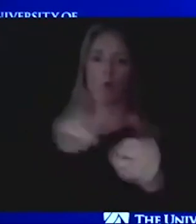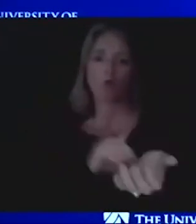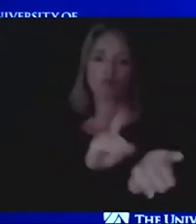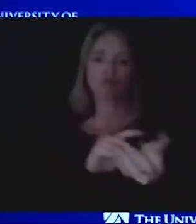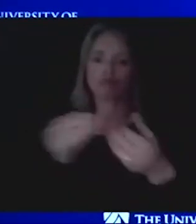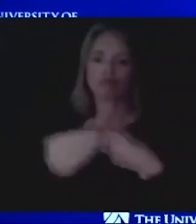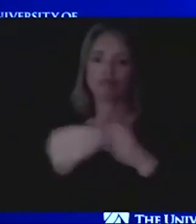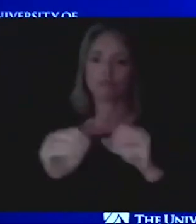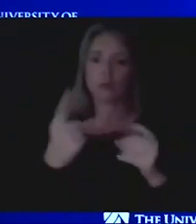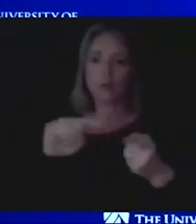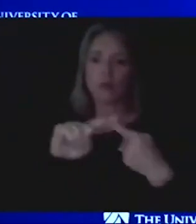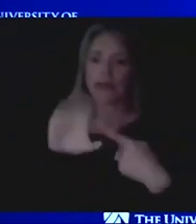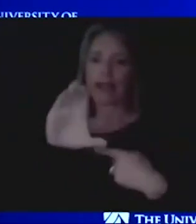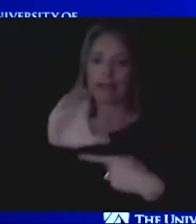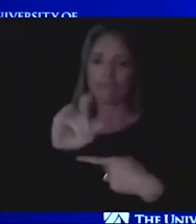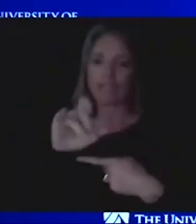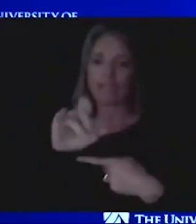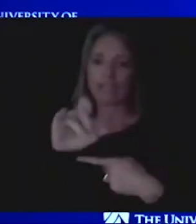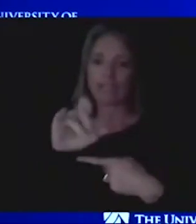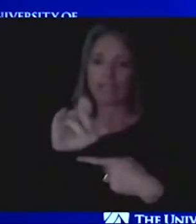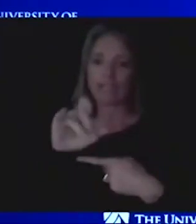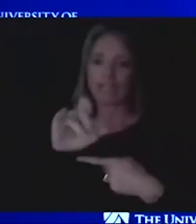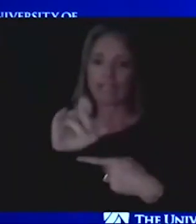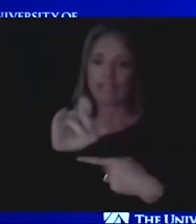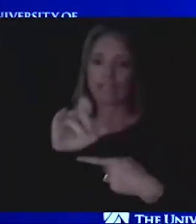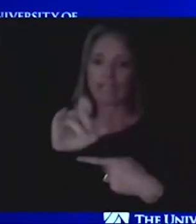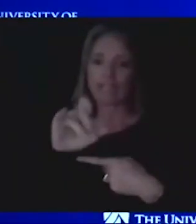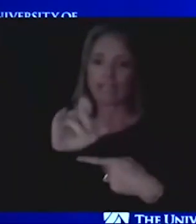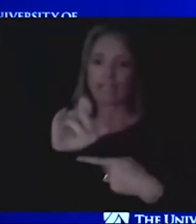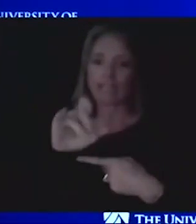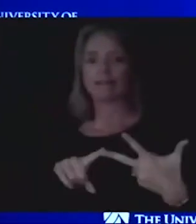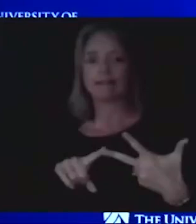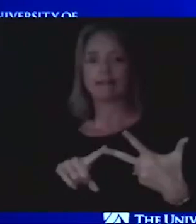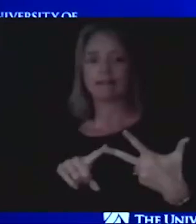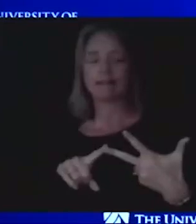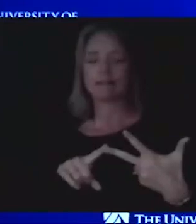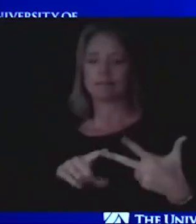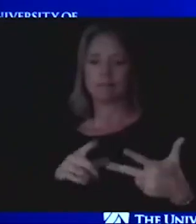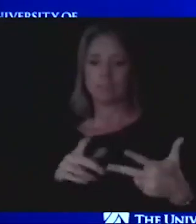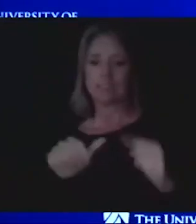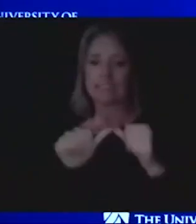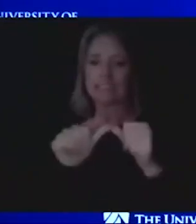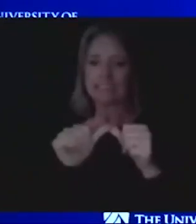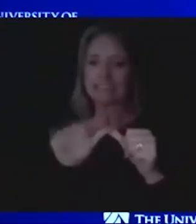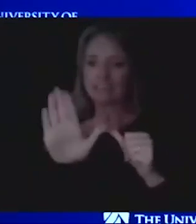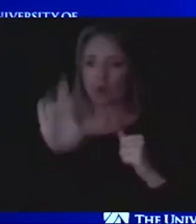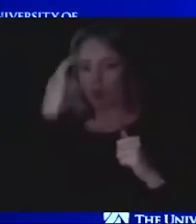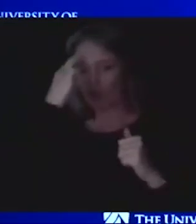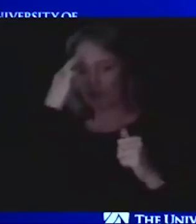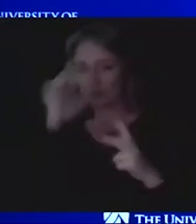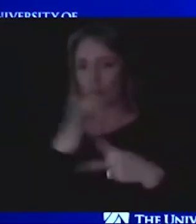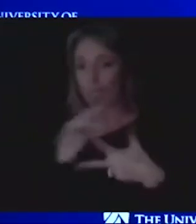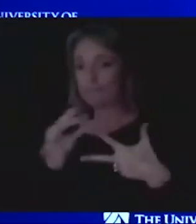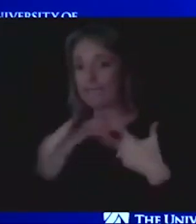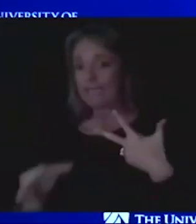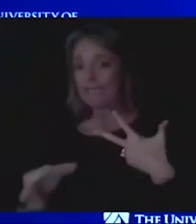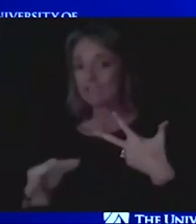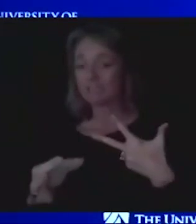cancer or you have a urinary tract infection or a sinus infection. At least be consistent in your thoughts, and you're picking and choosing, cherry